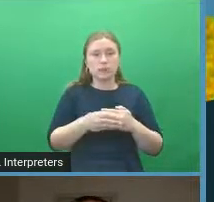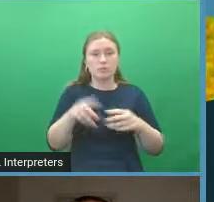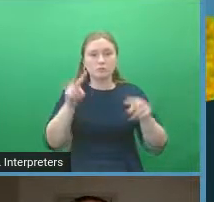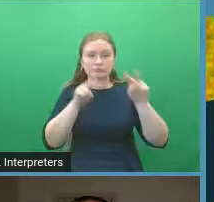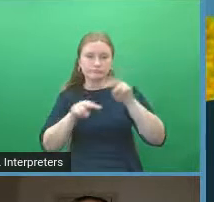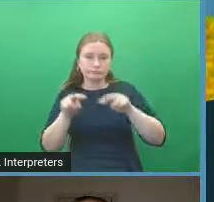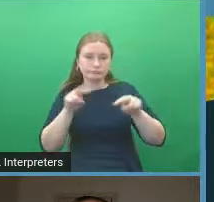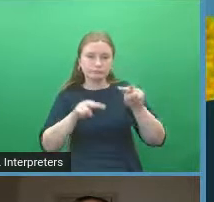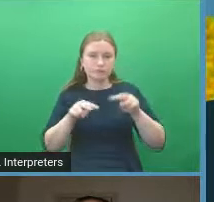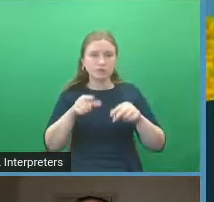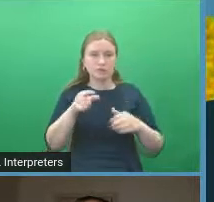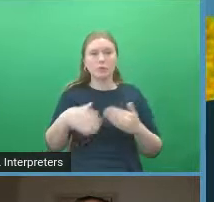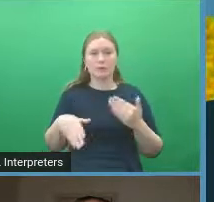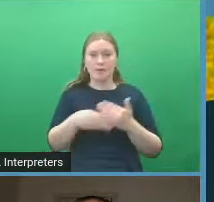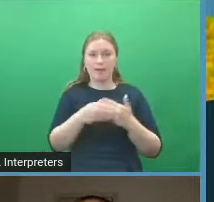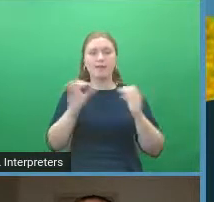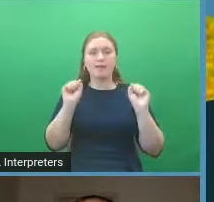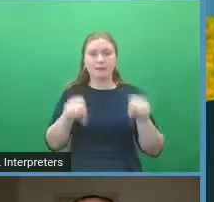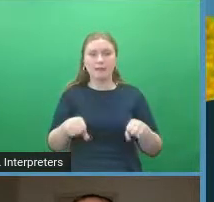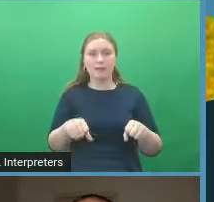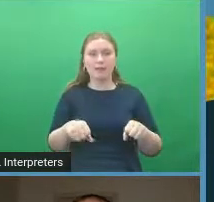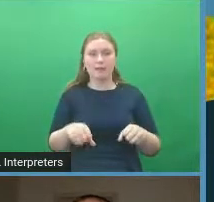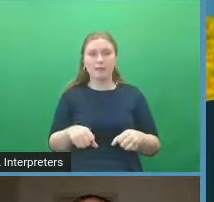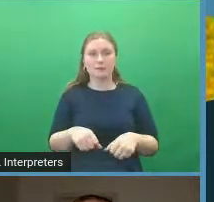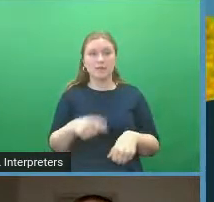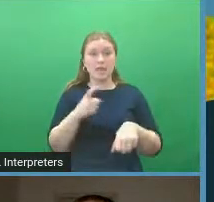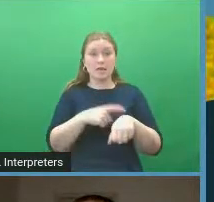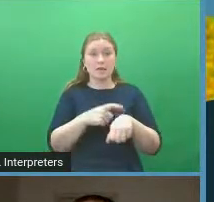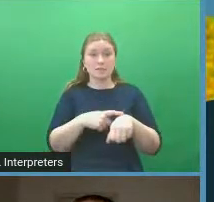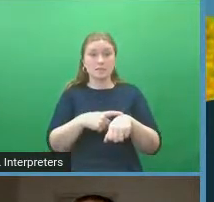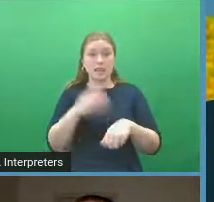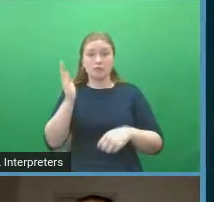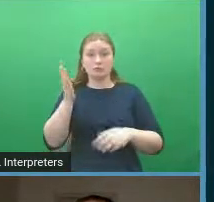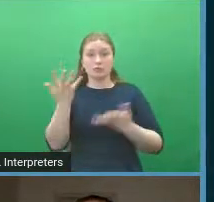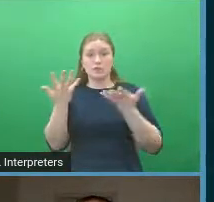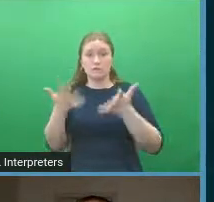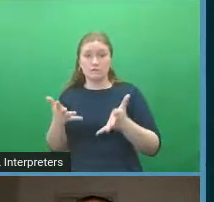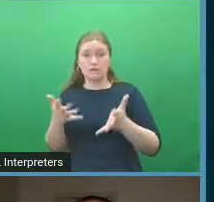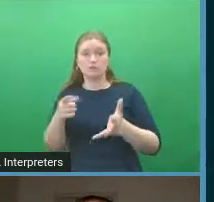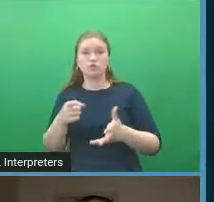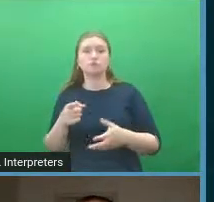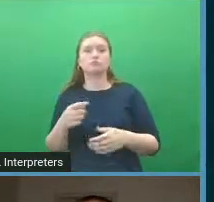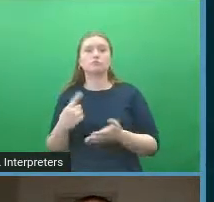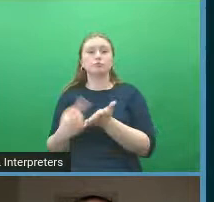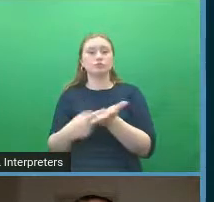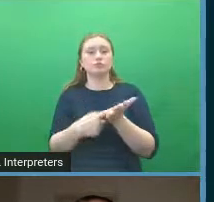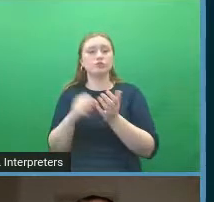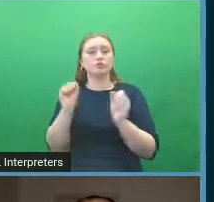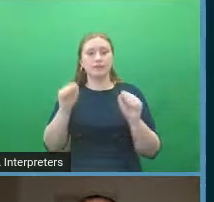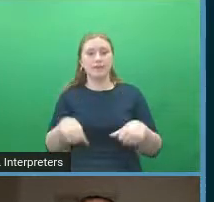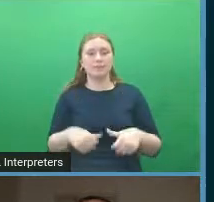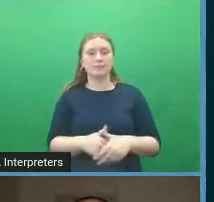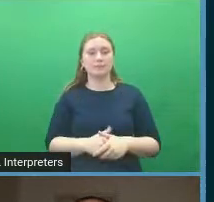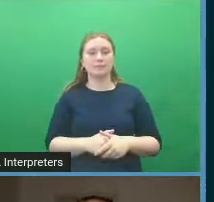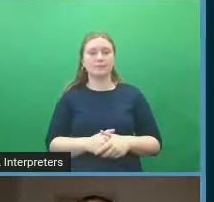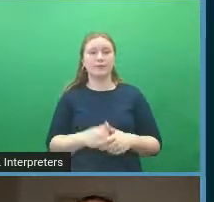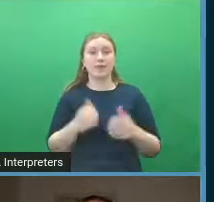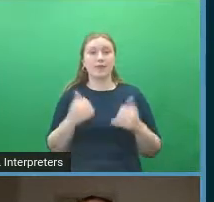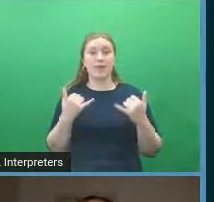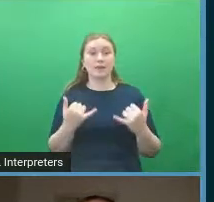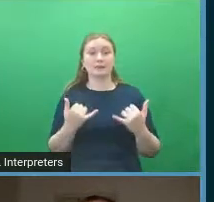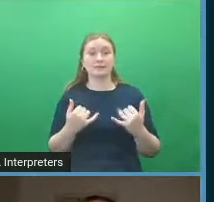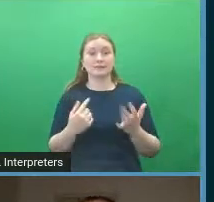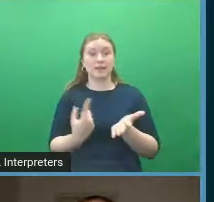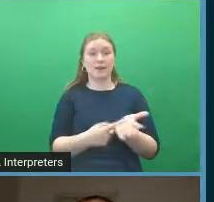streaming service. We'll reserve some time at the end for some questions. So we'll move on with my presentation here. Before we get started with the